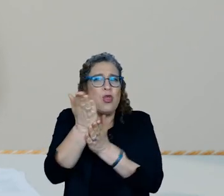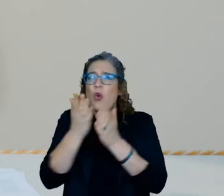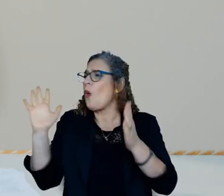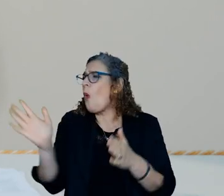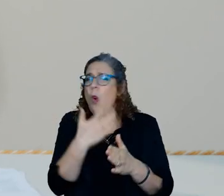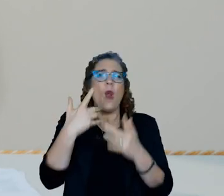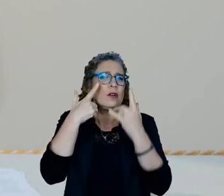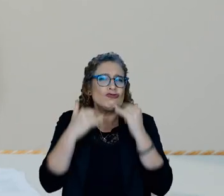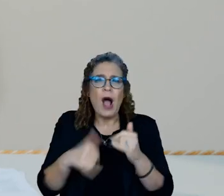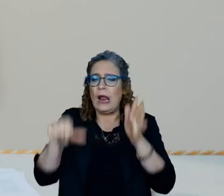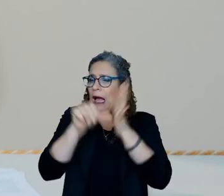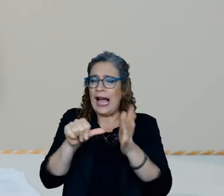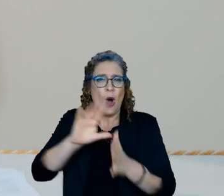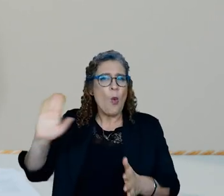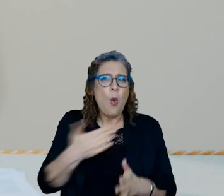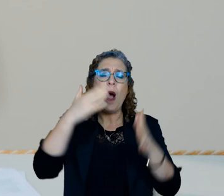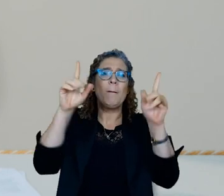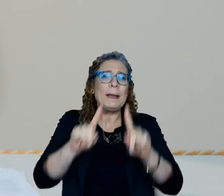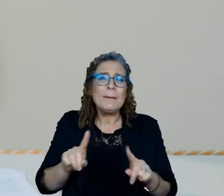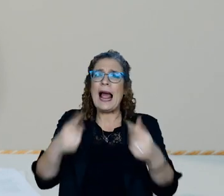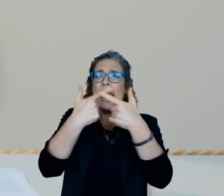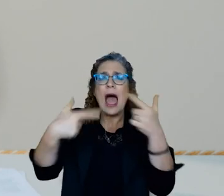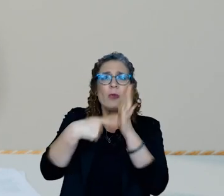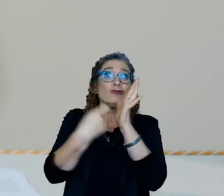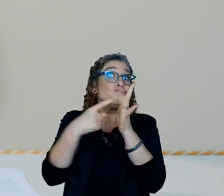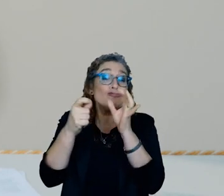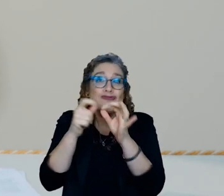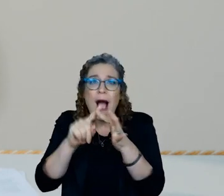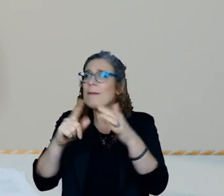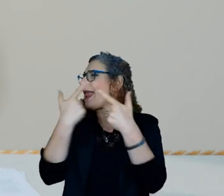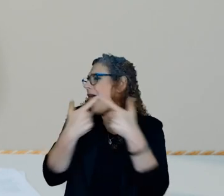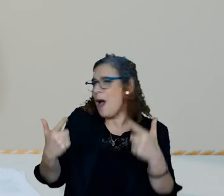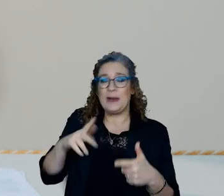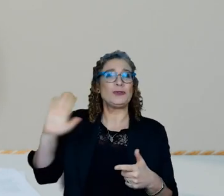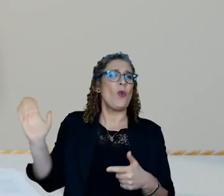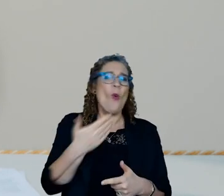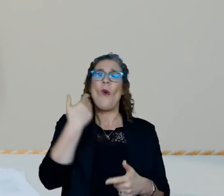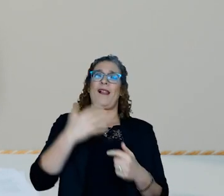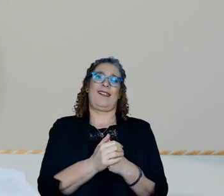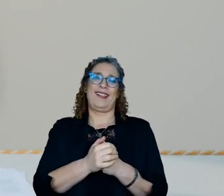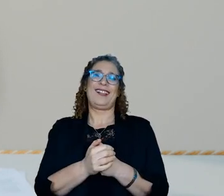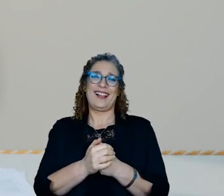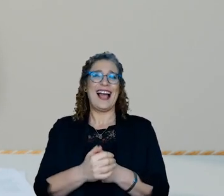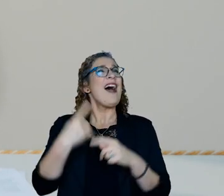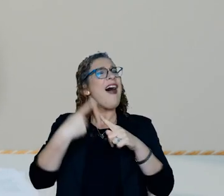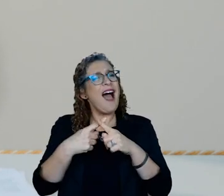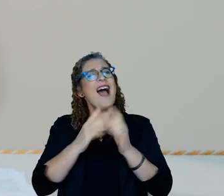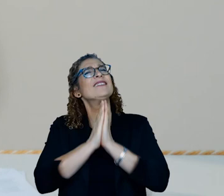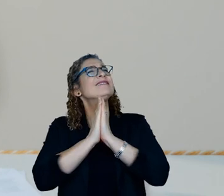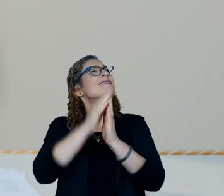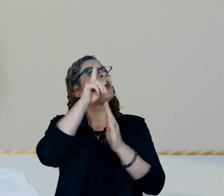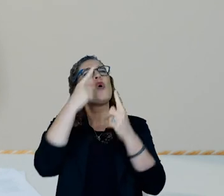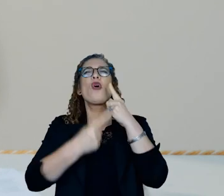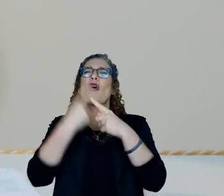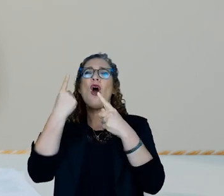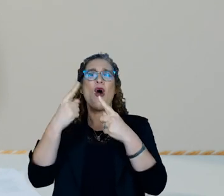and language and people and nation, and of God the Spirit,